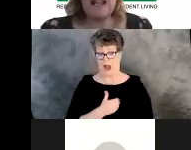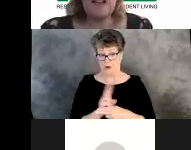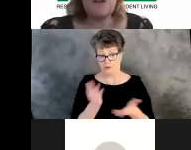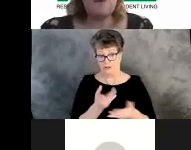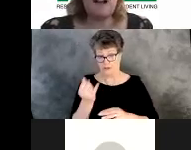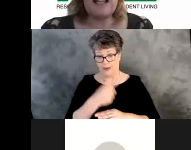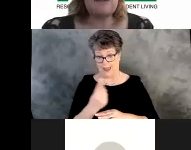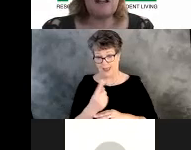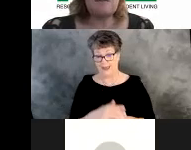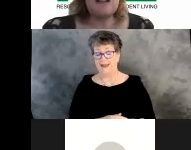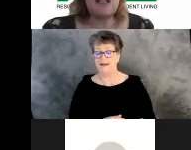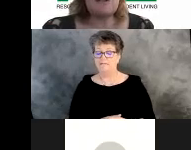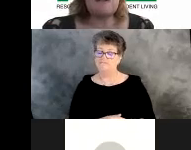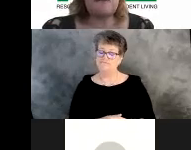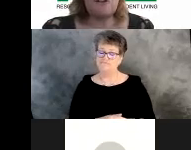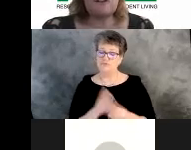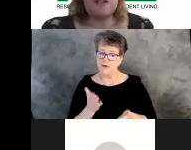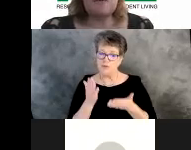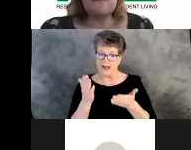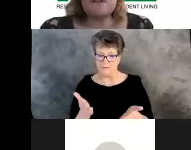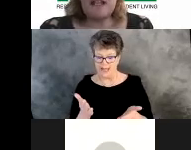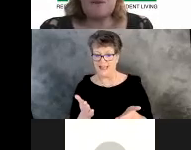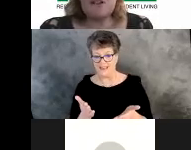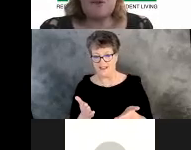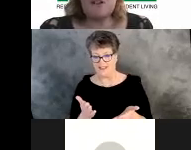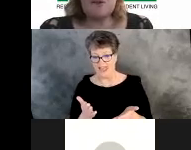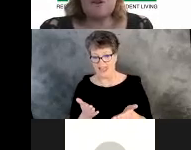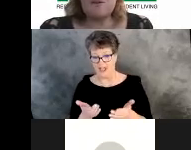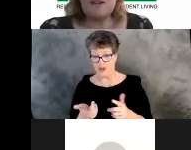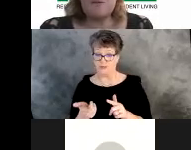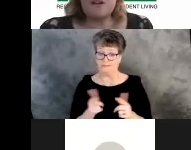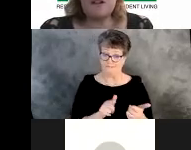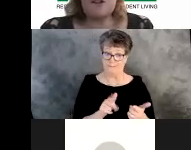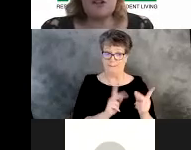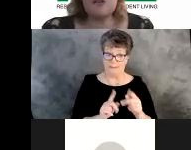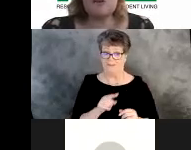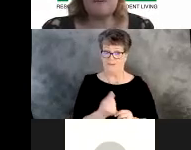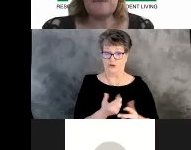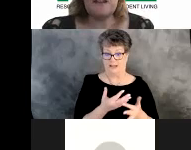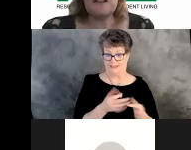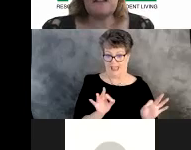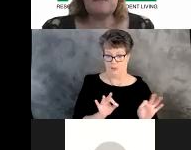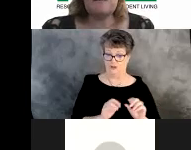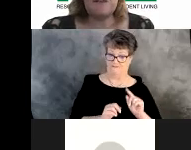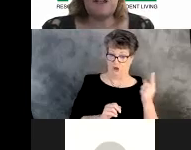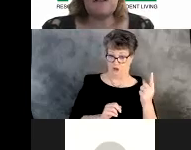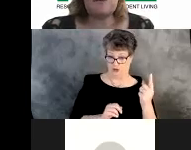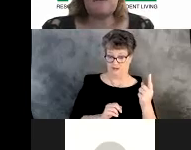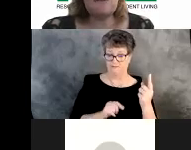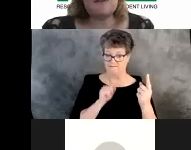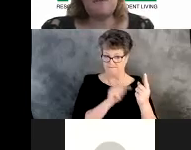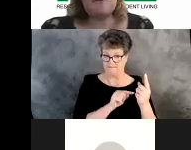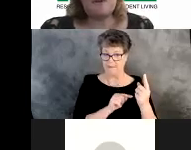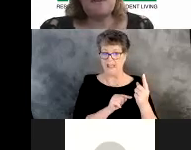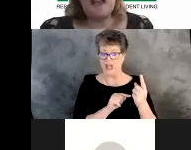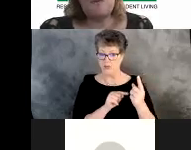today, we highly recommend that you default to people first language. You always want to refer